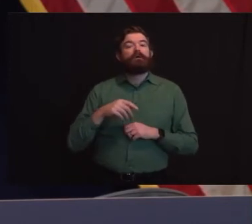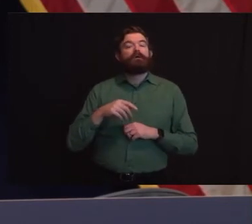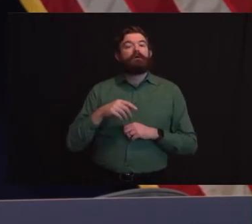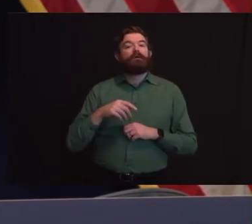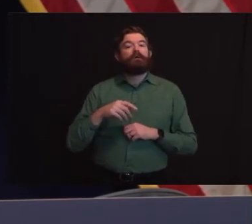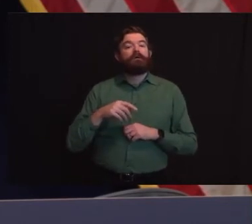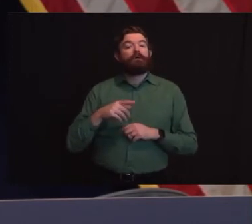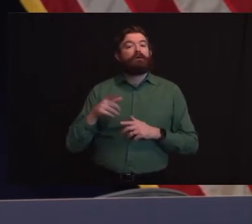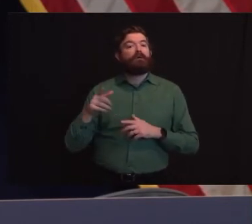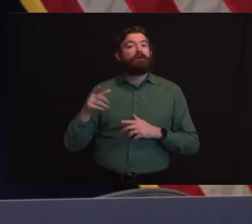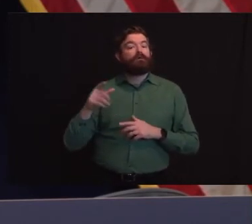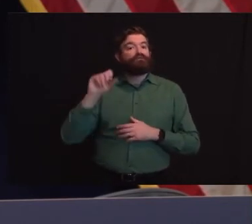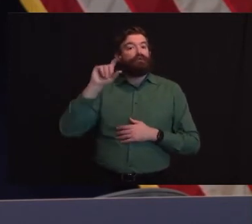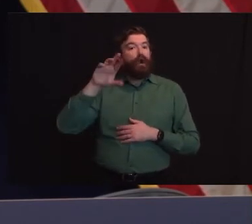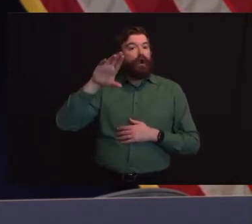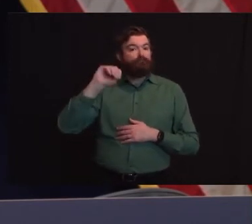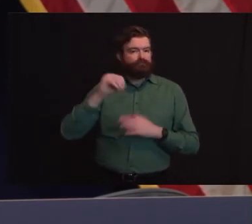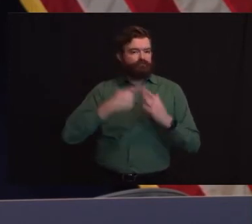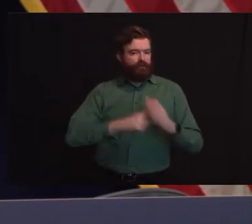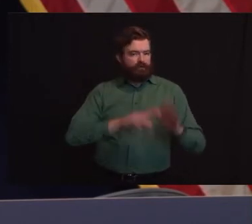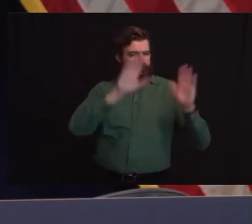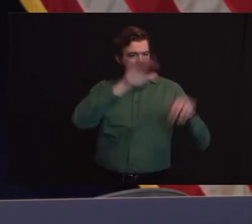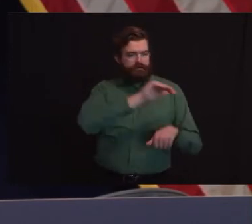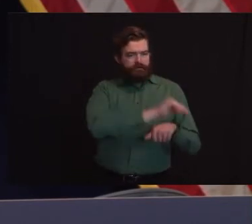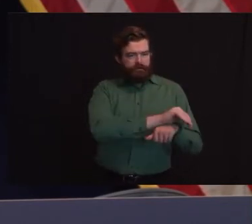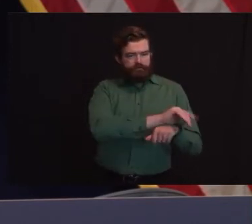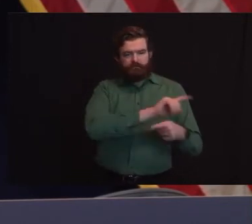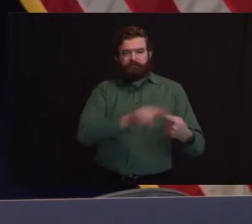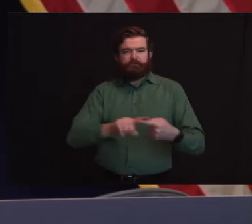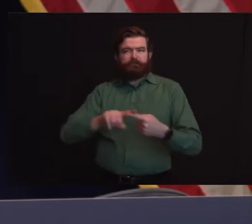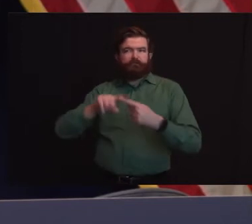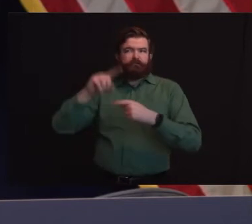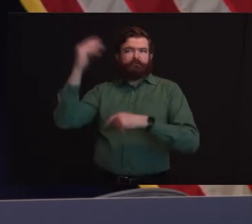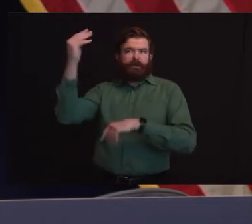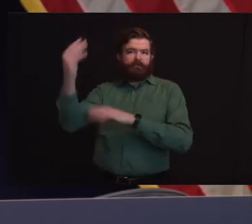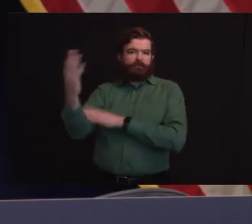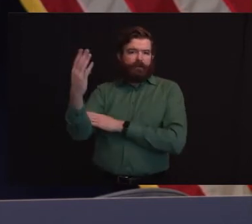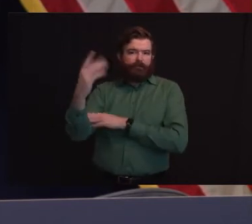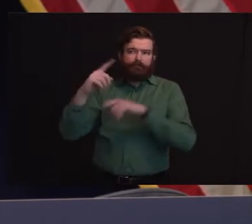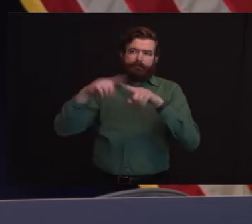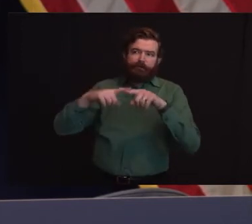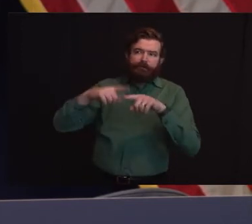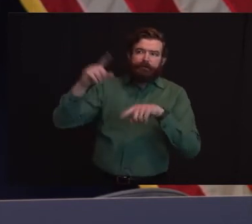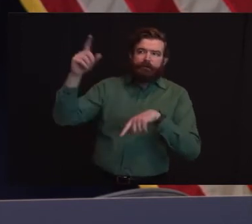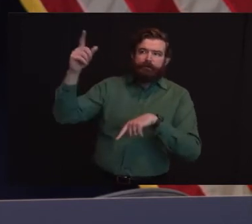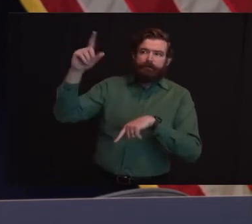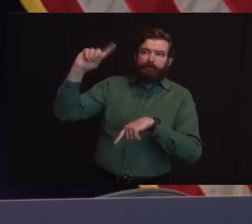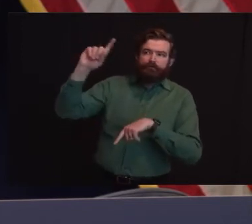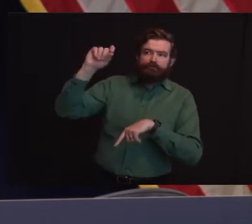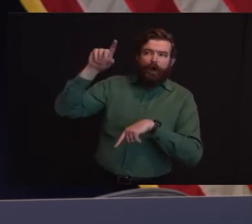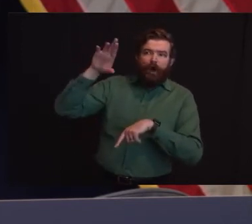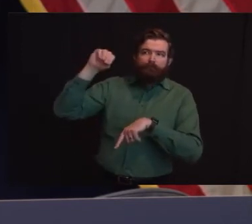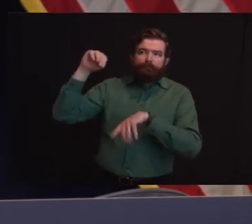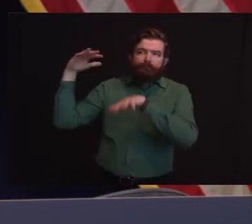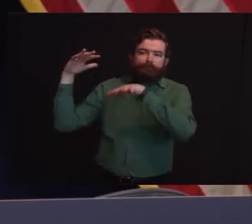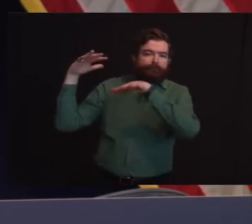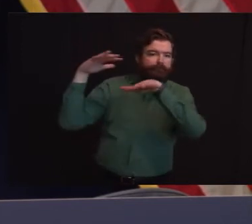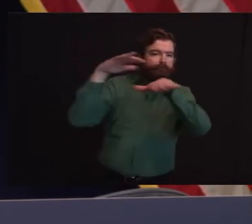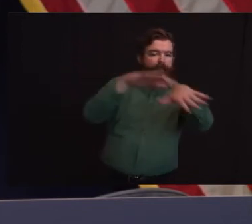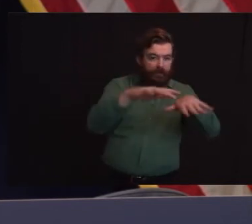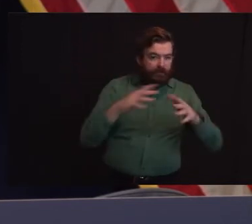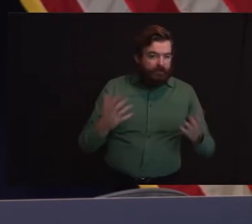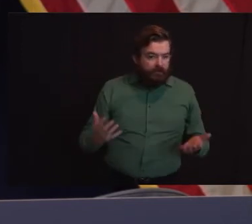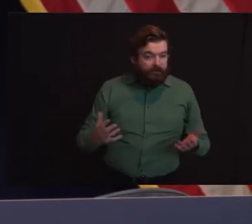track. We will be on with certainly our DOT partners and BPU partners throughout the weekend. We are activating our